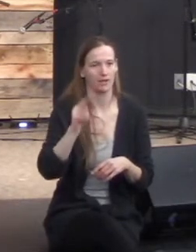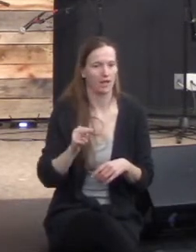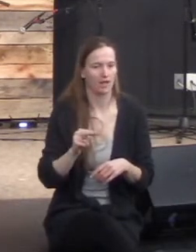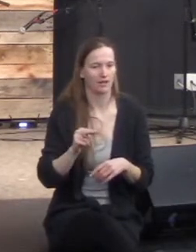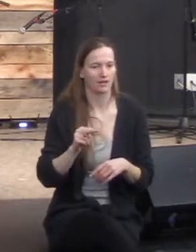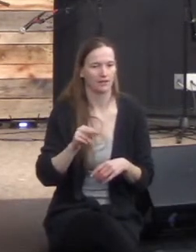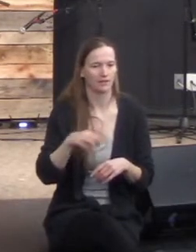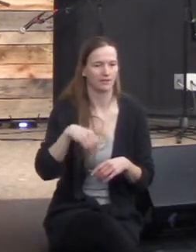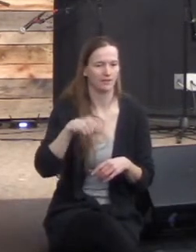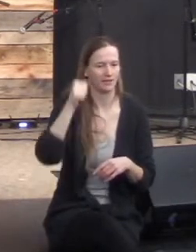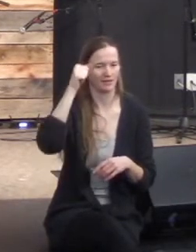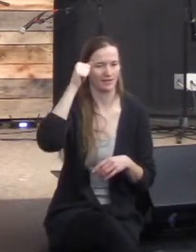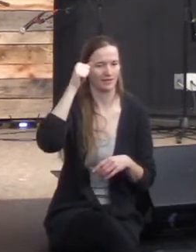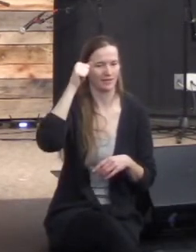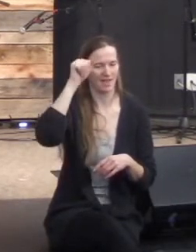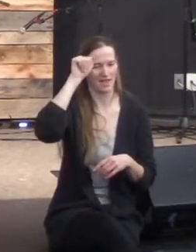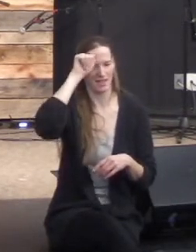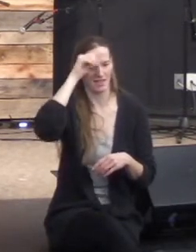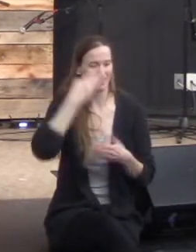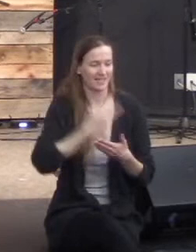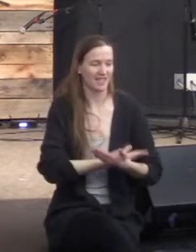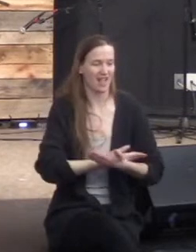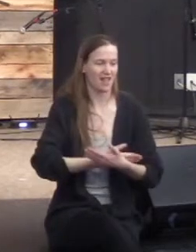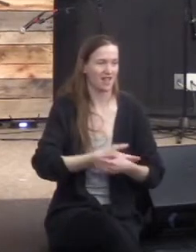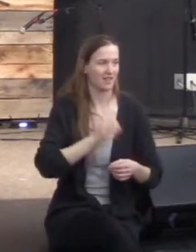son of God.